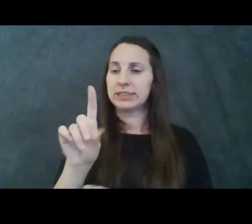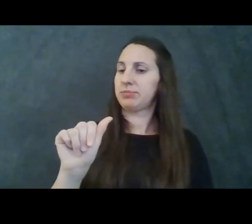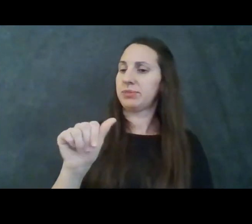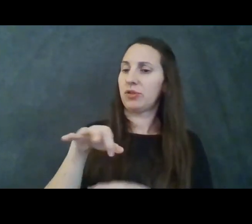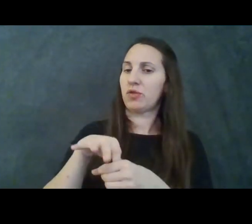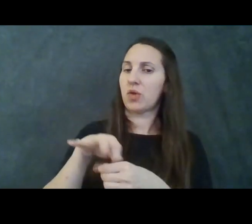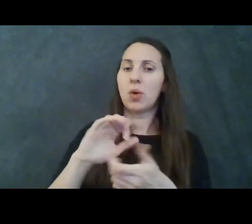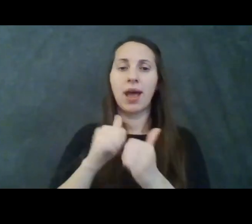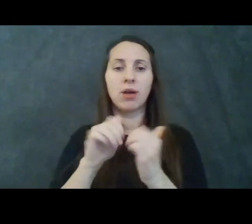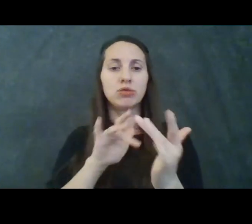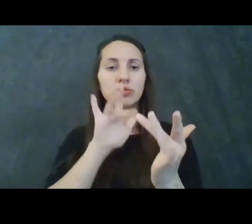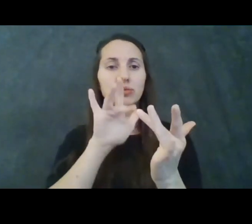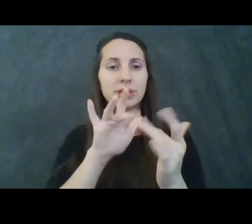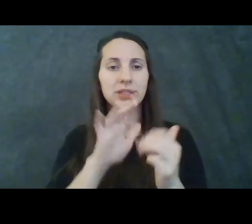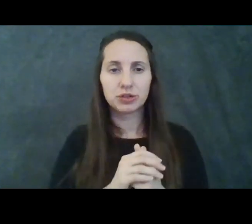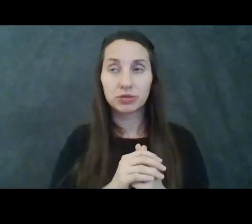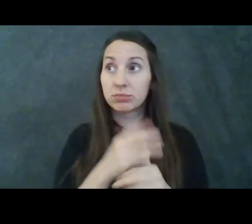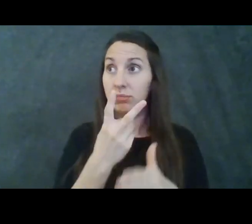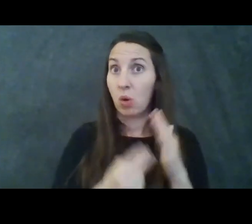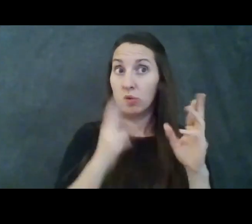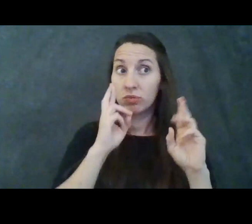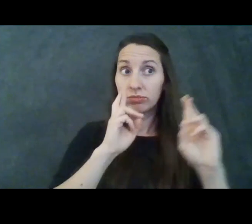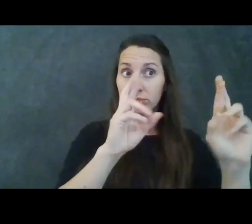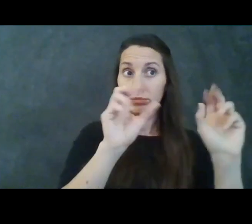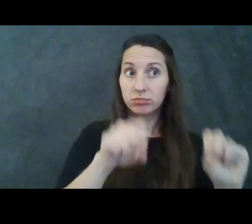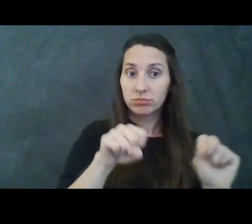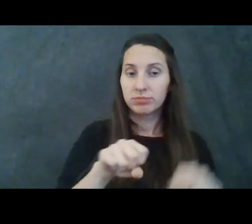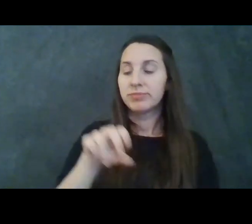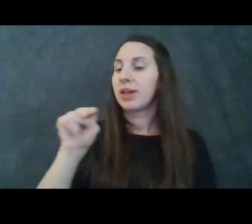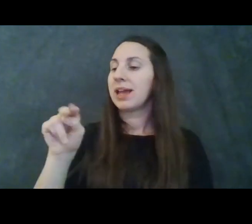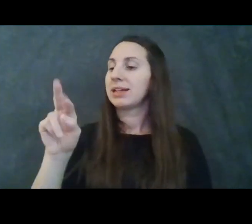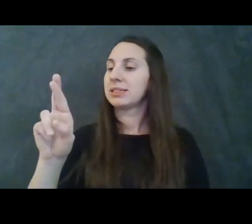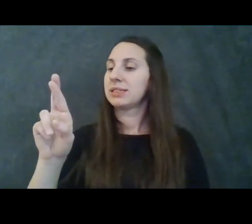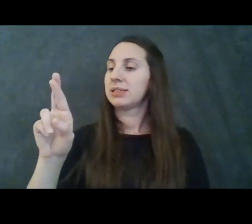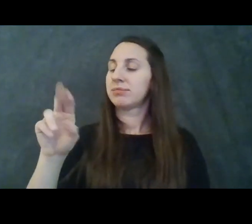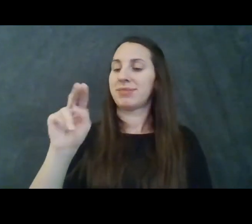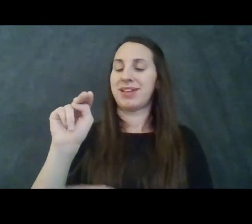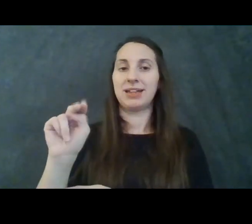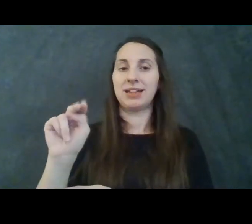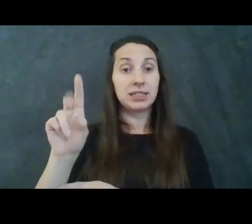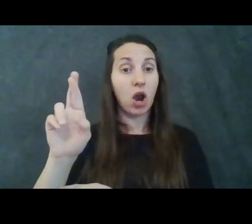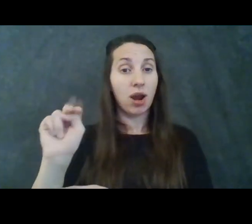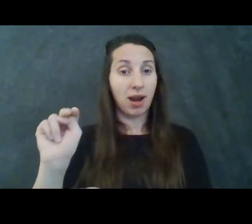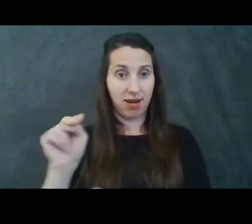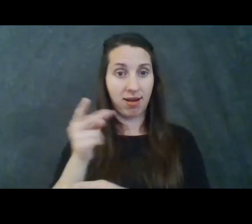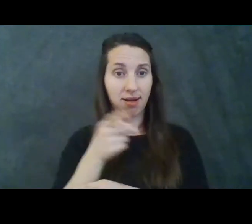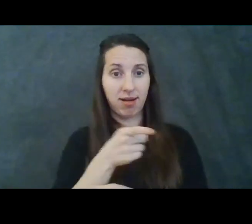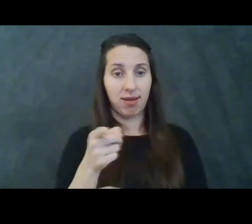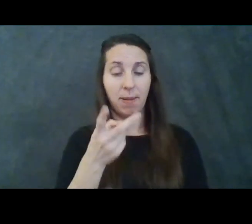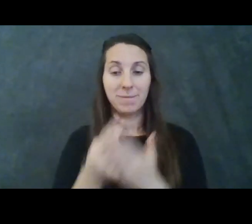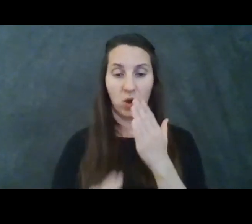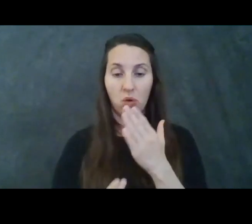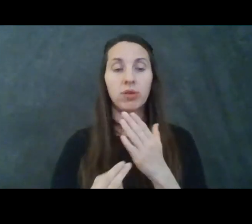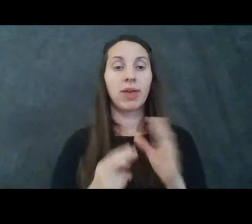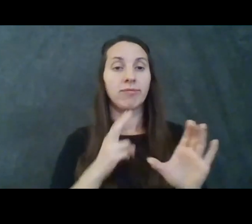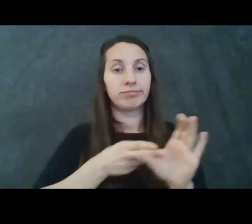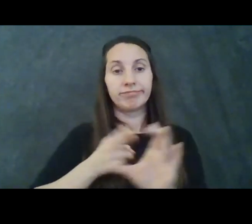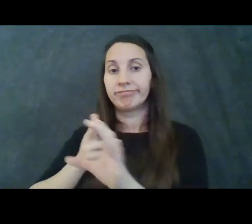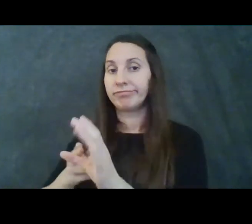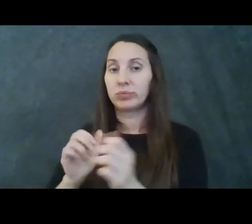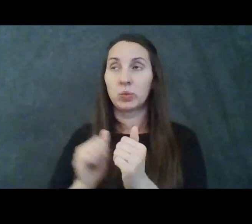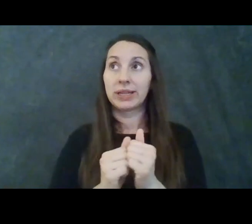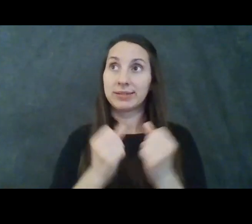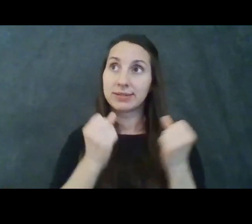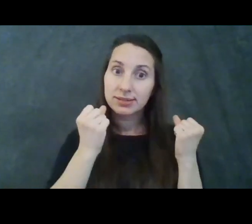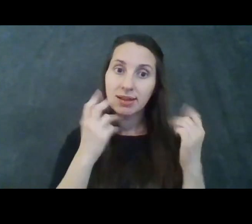reach it. Both Respectability and NDRN has participated in several webinars with